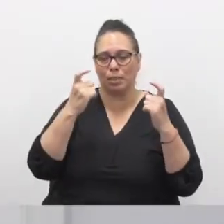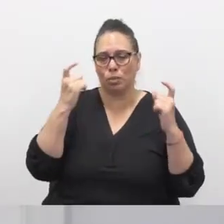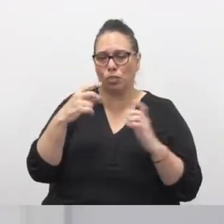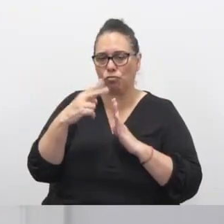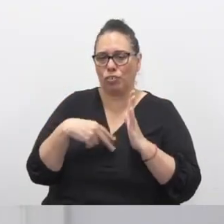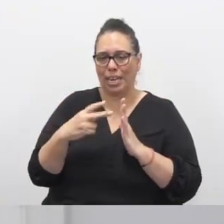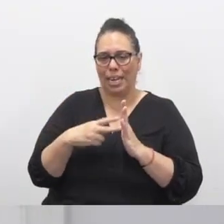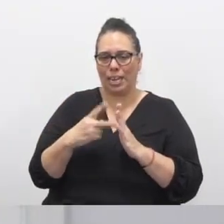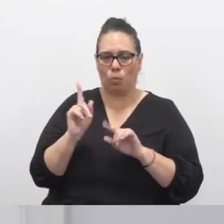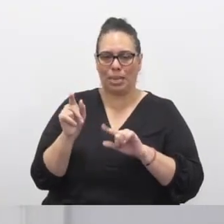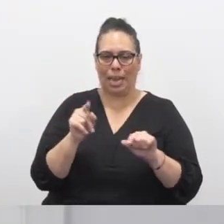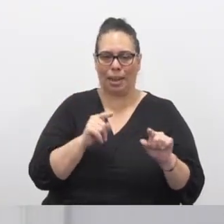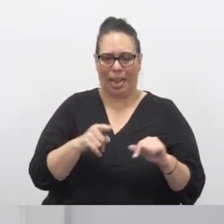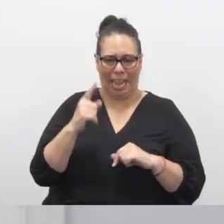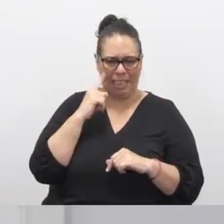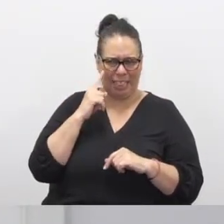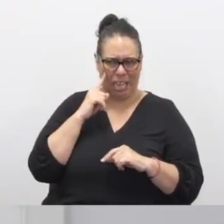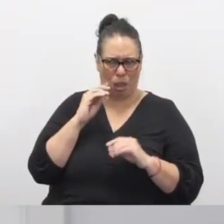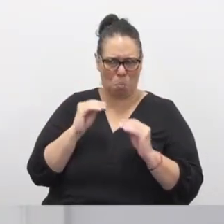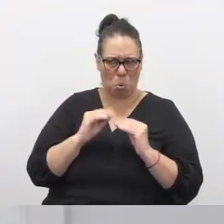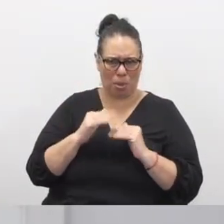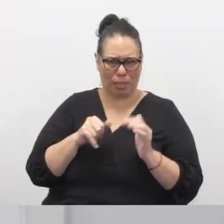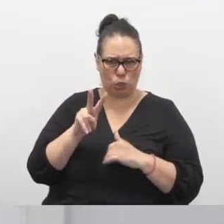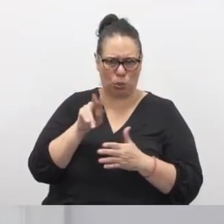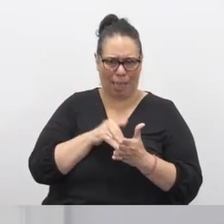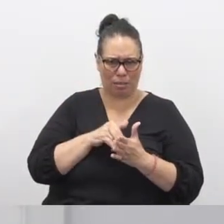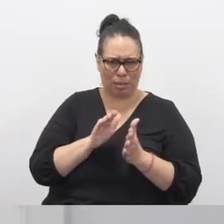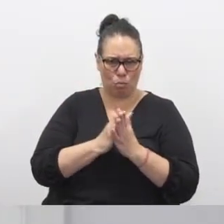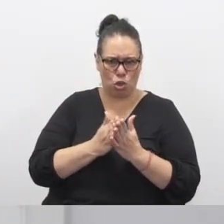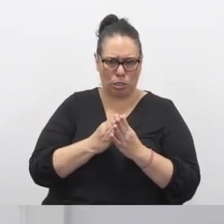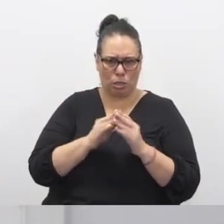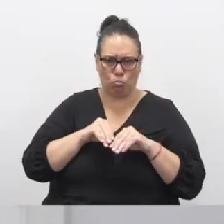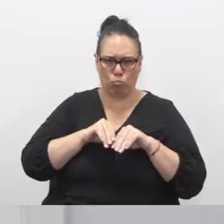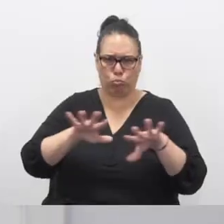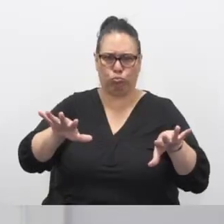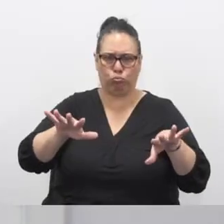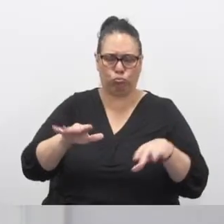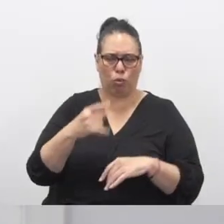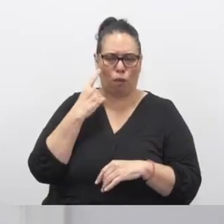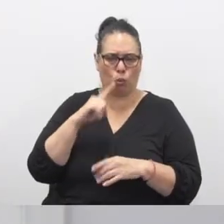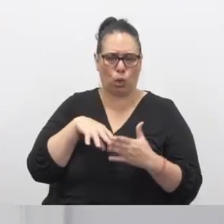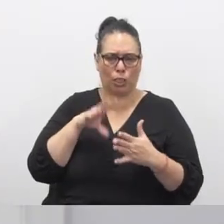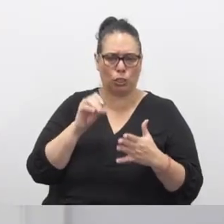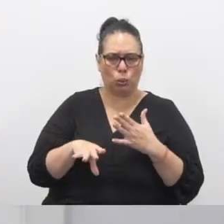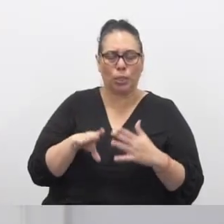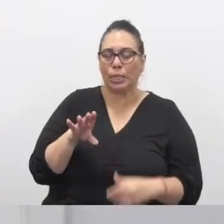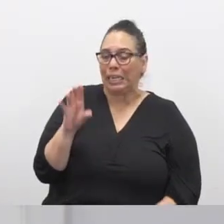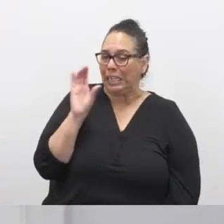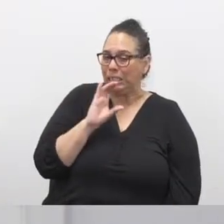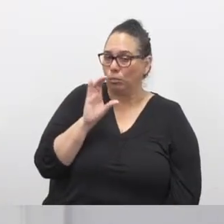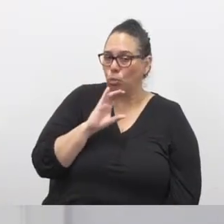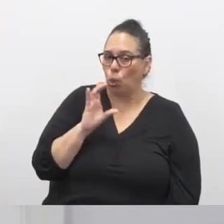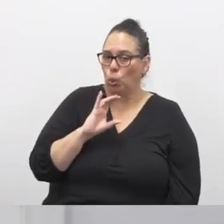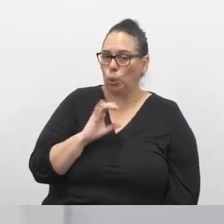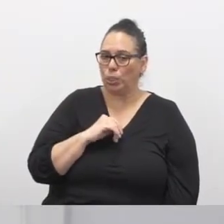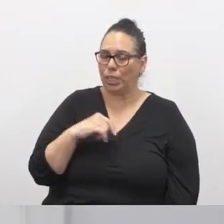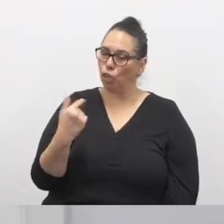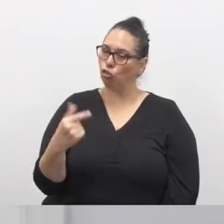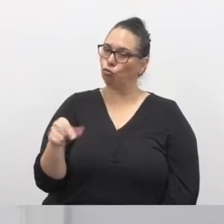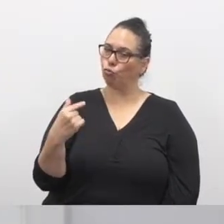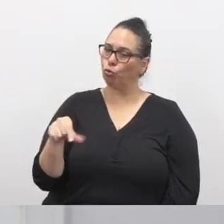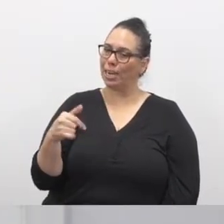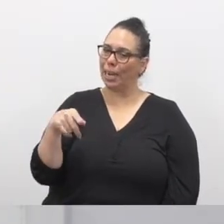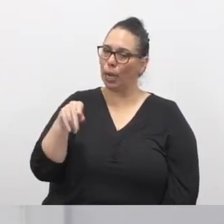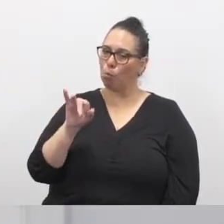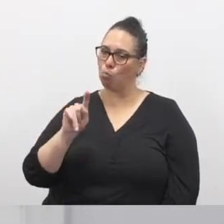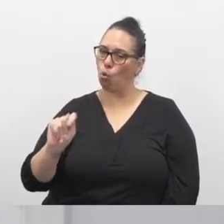I think they've distributed more than 2,000 books across Long Beach Unified for our students, and it explores a green port